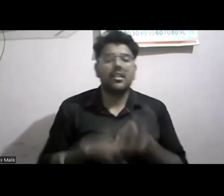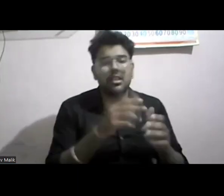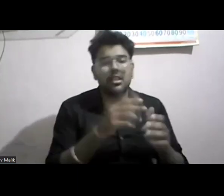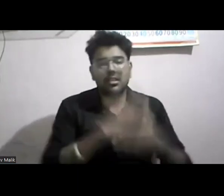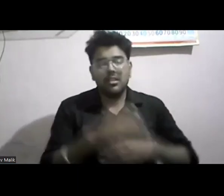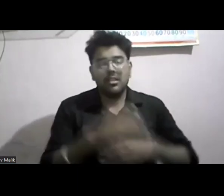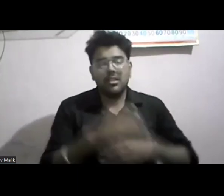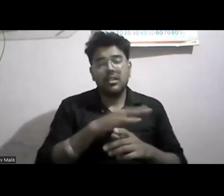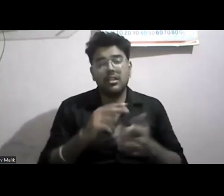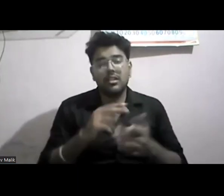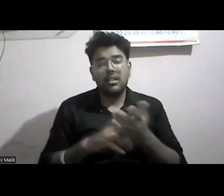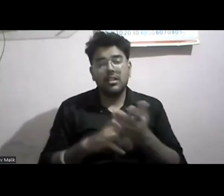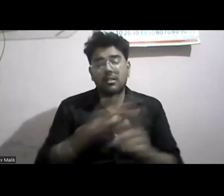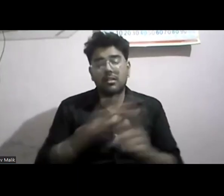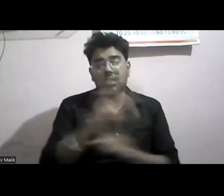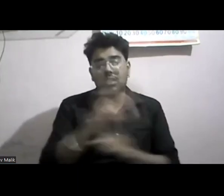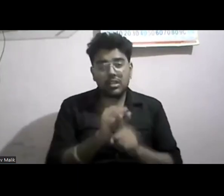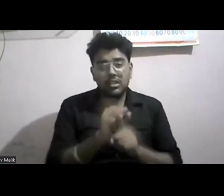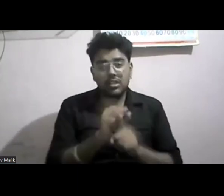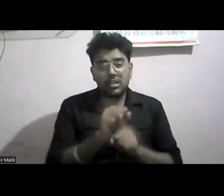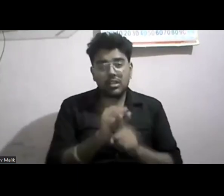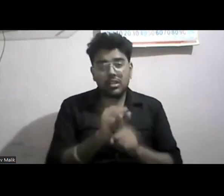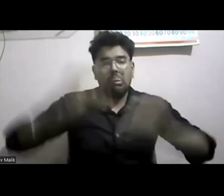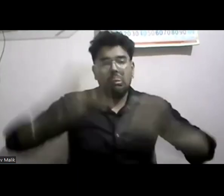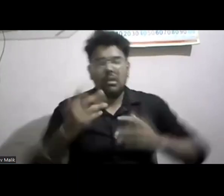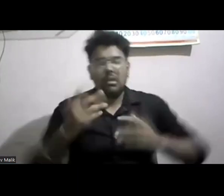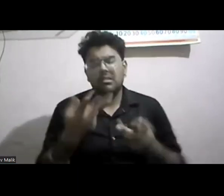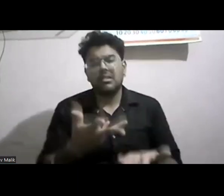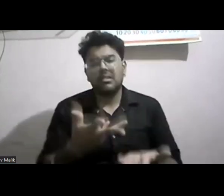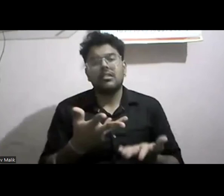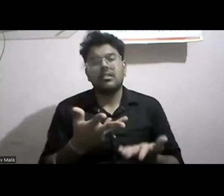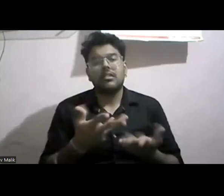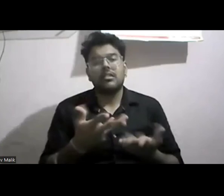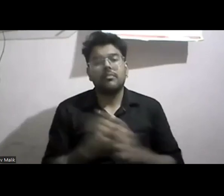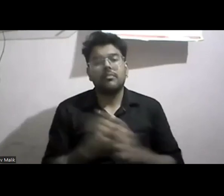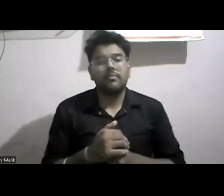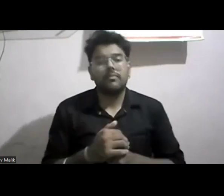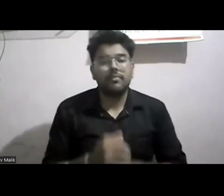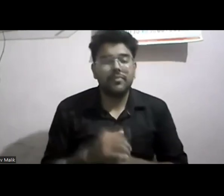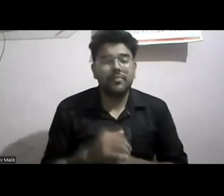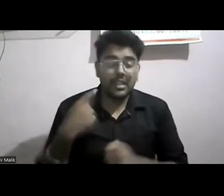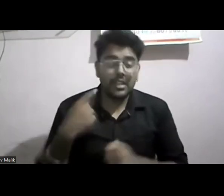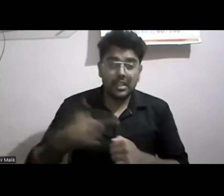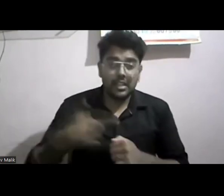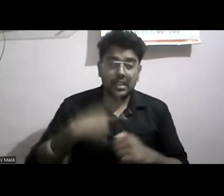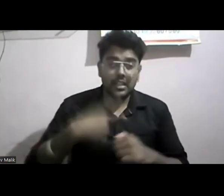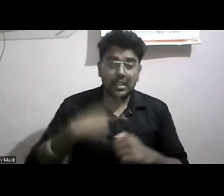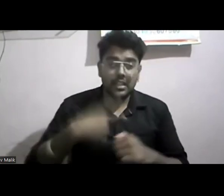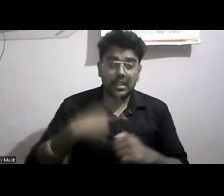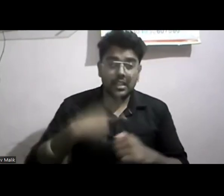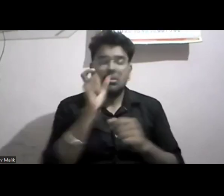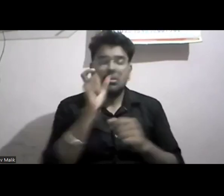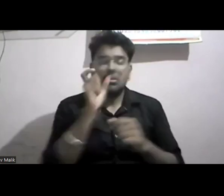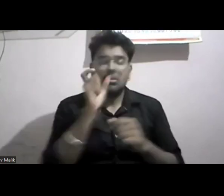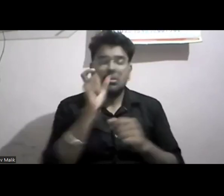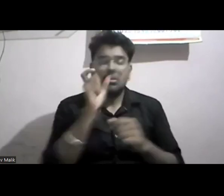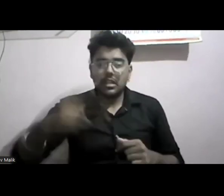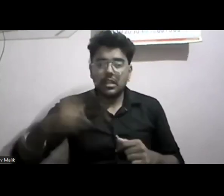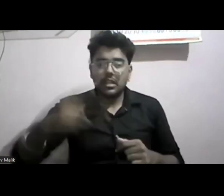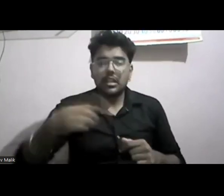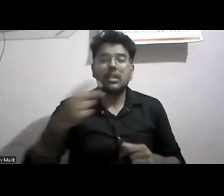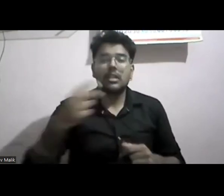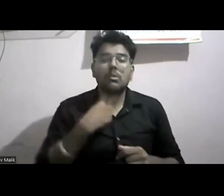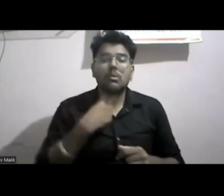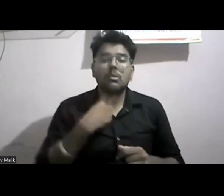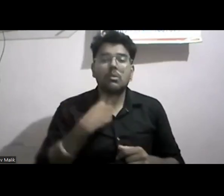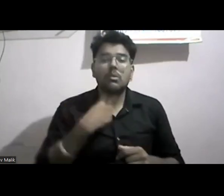of ableism, cultures of disableism. Ki kis tarike se even hamari daily terminologies, daily vocabulary mein